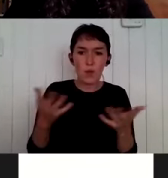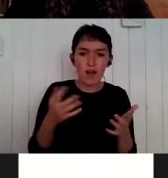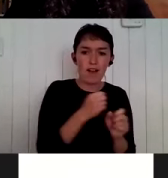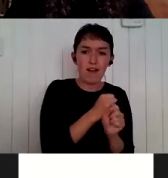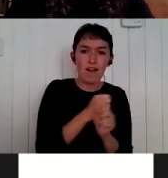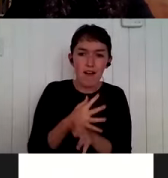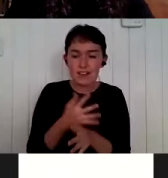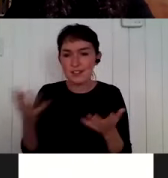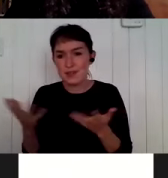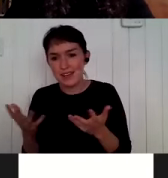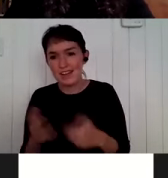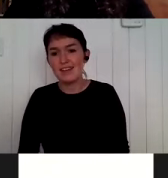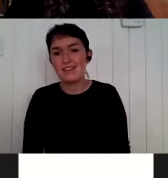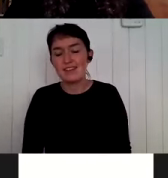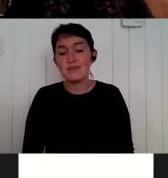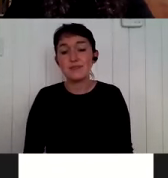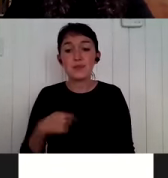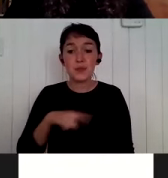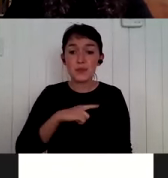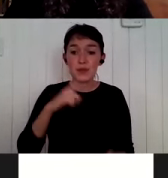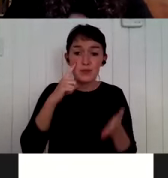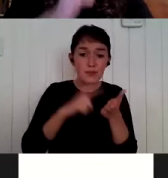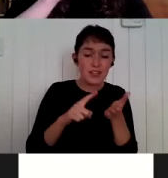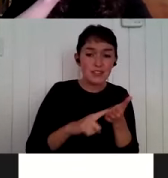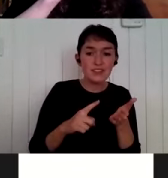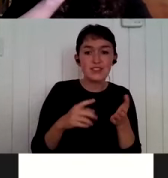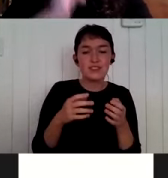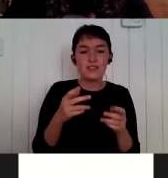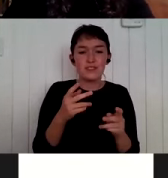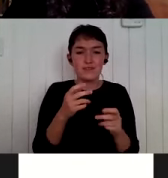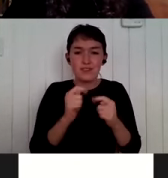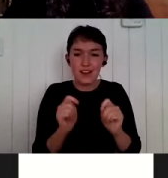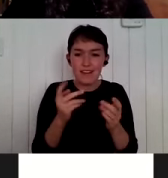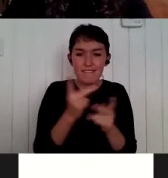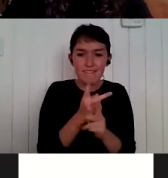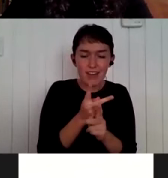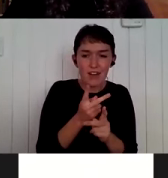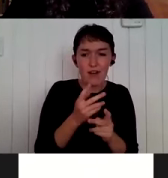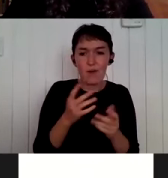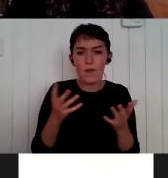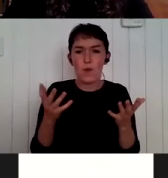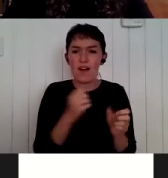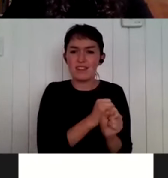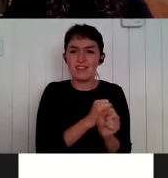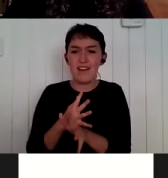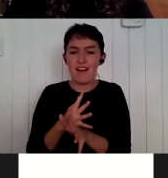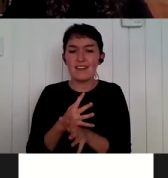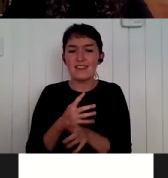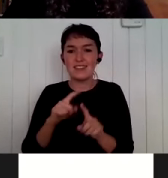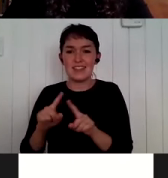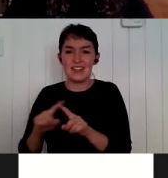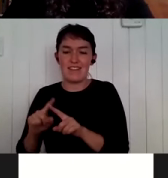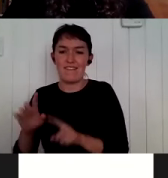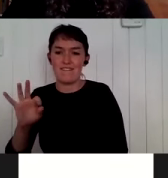of things is to help untangle these knot of causal factors. And just for instance, I wanted to give this example in the psychosis research is